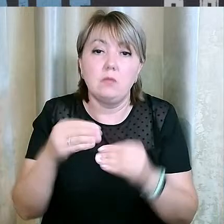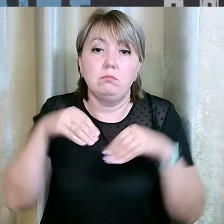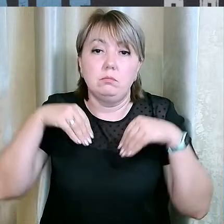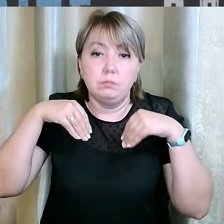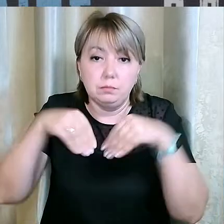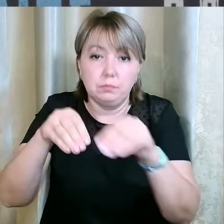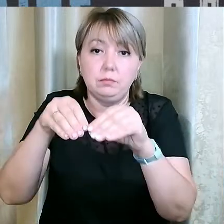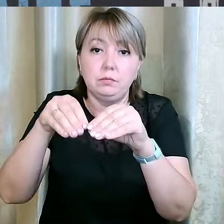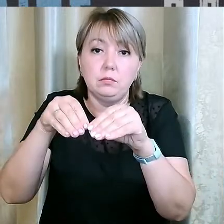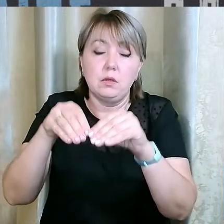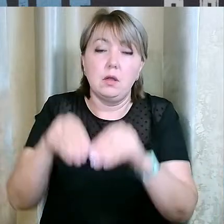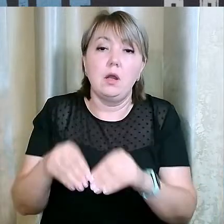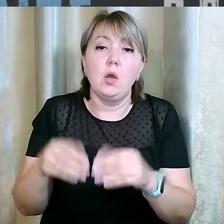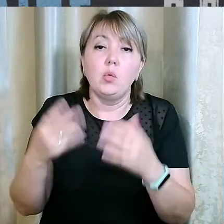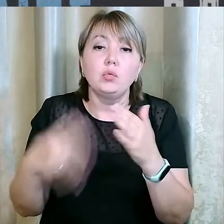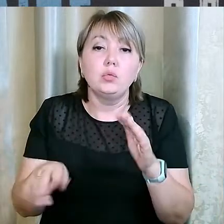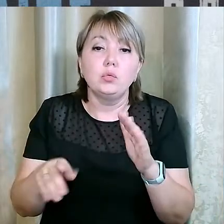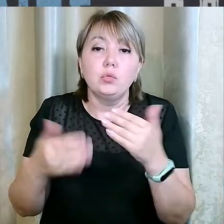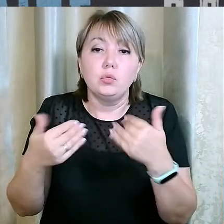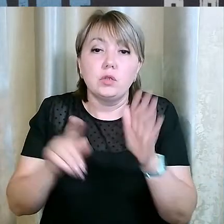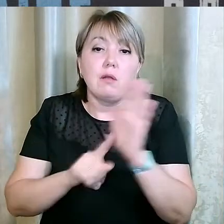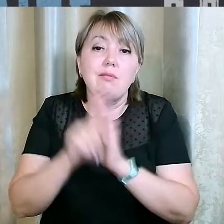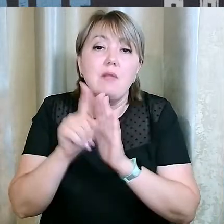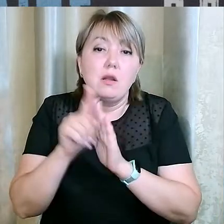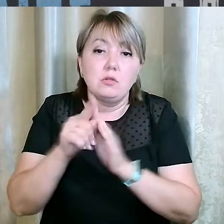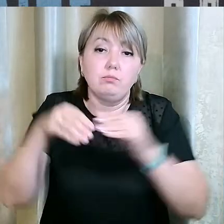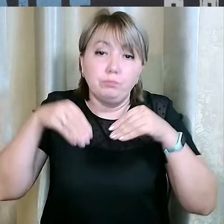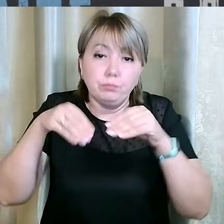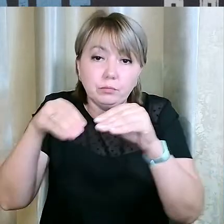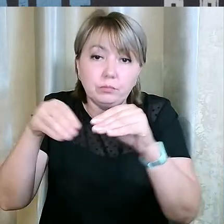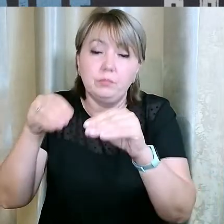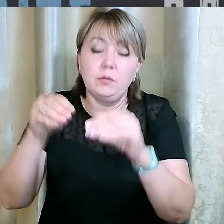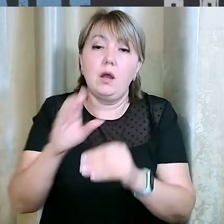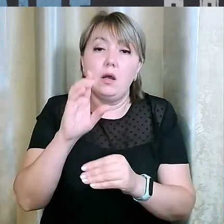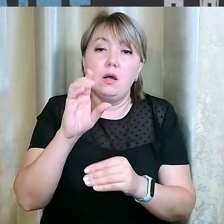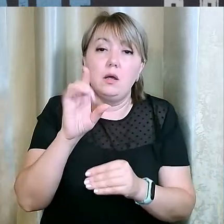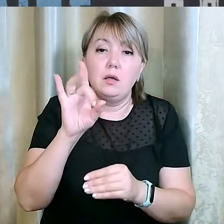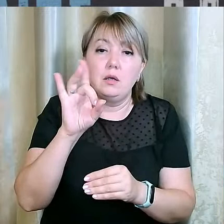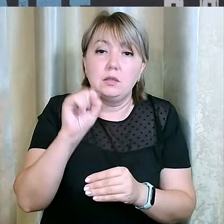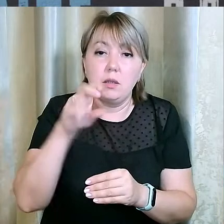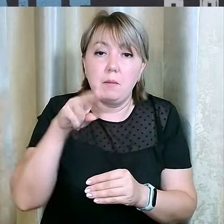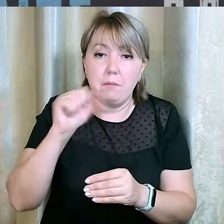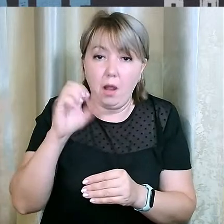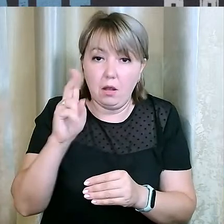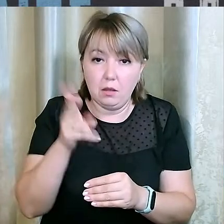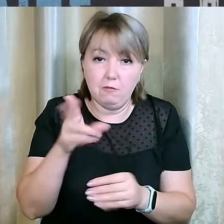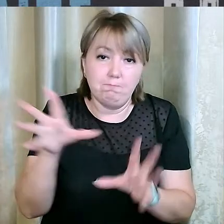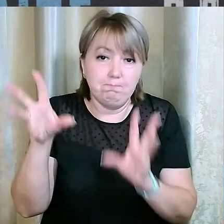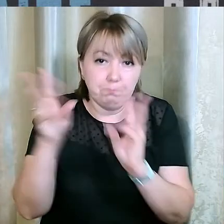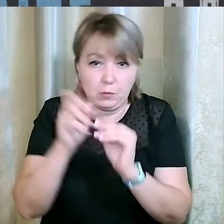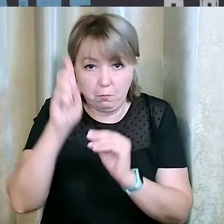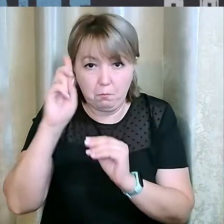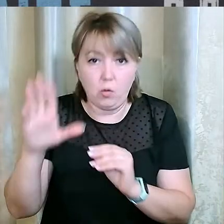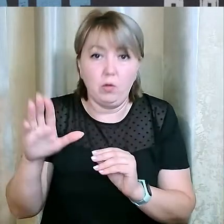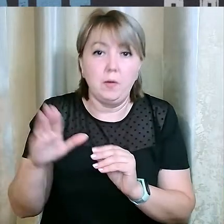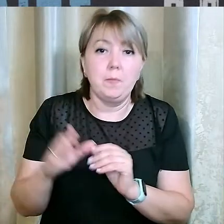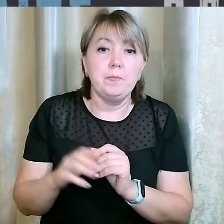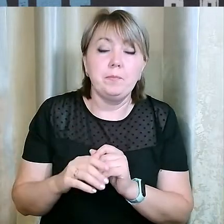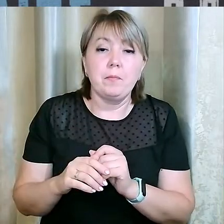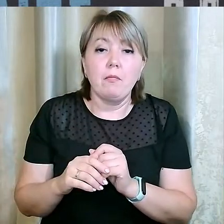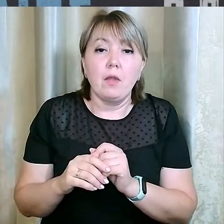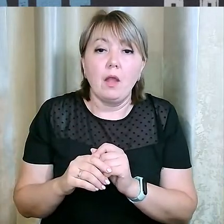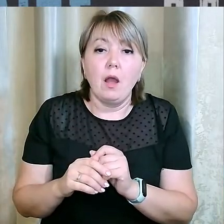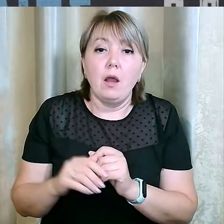sowing campaign for the harvest 2022 has started. They have started to sow with speed.